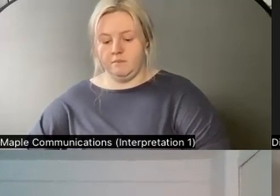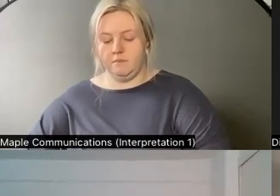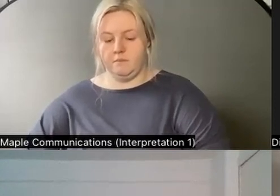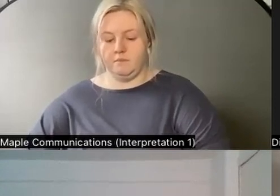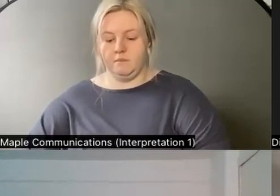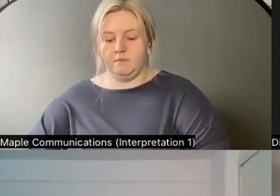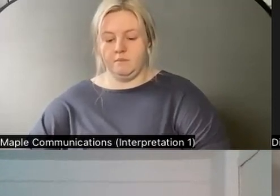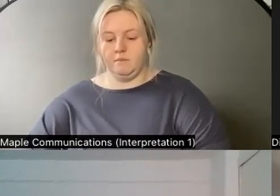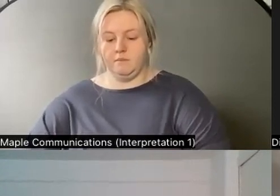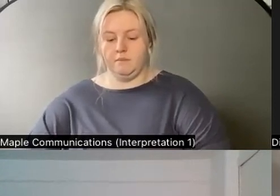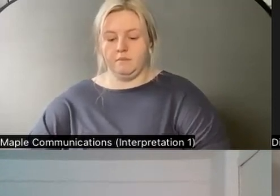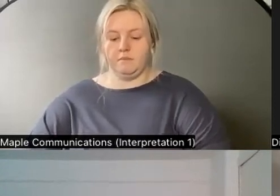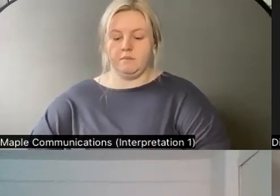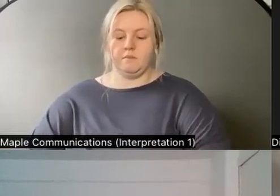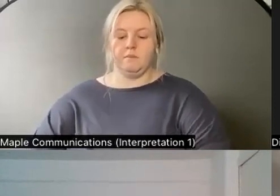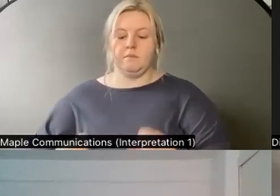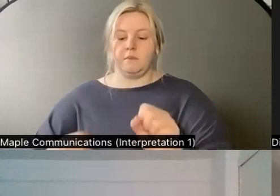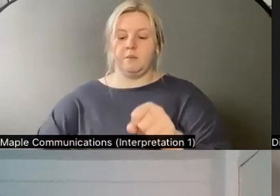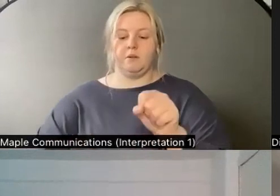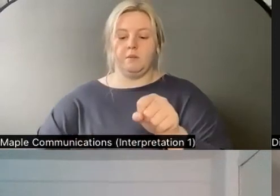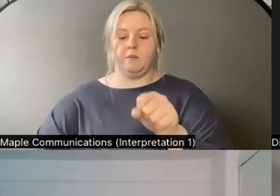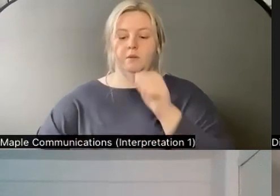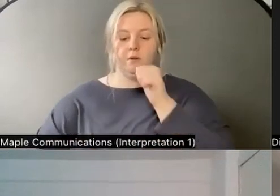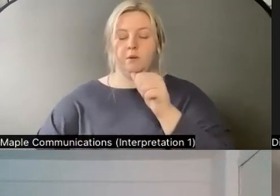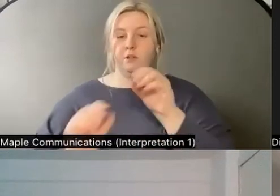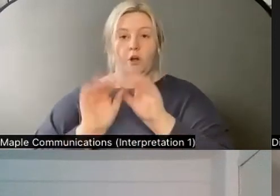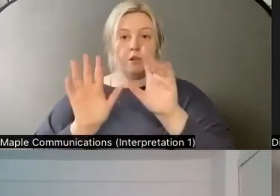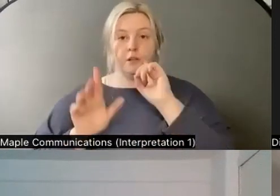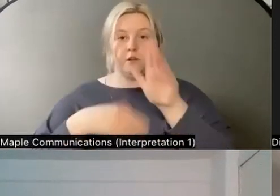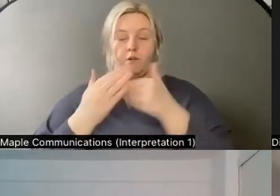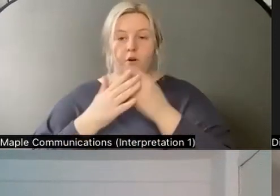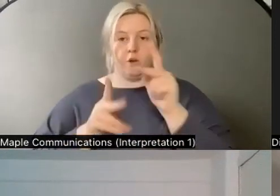some abstract world, you could,